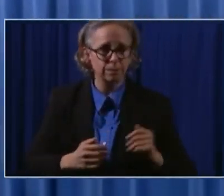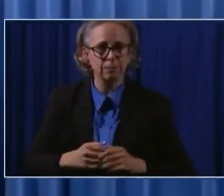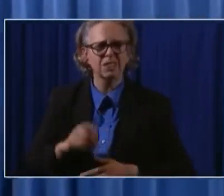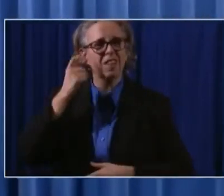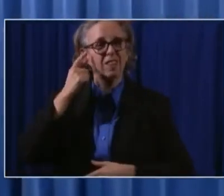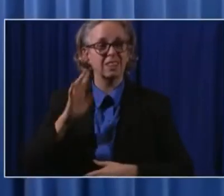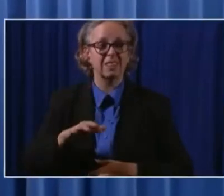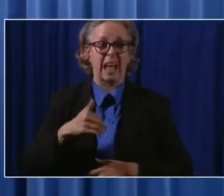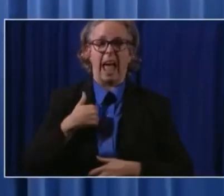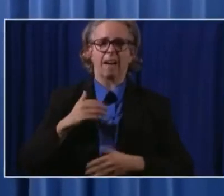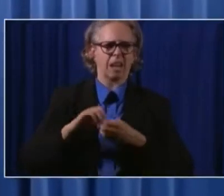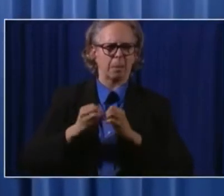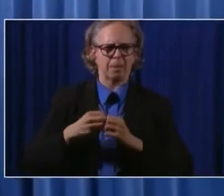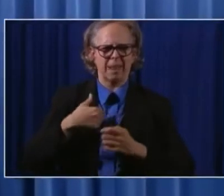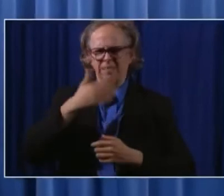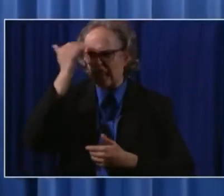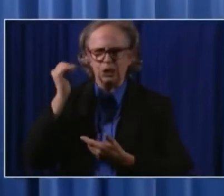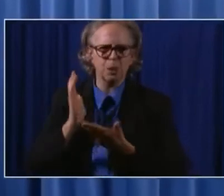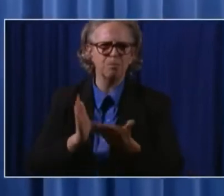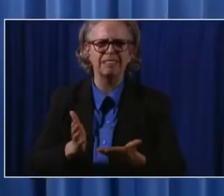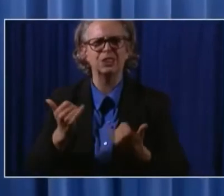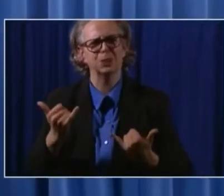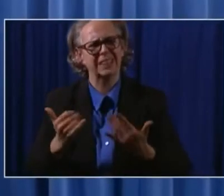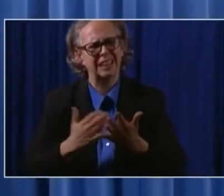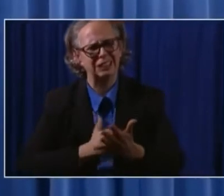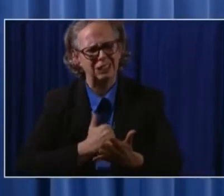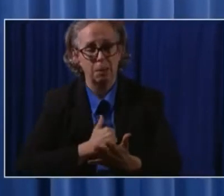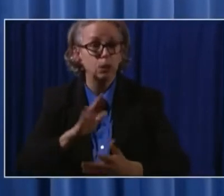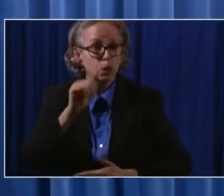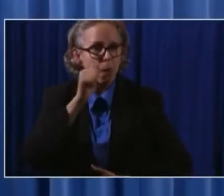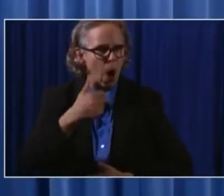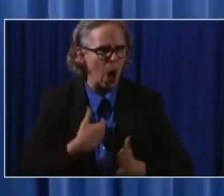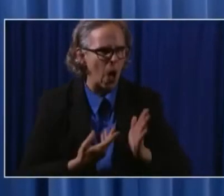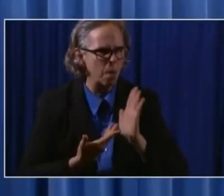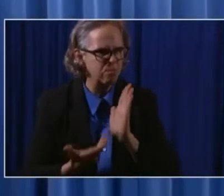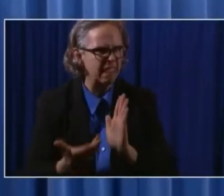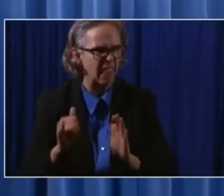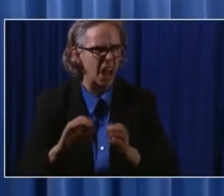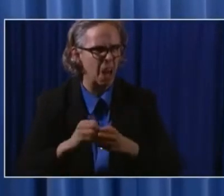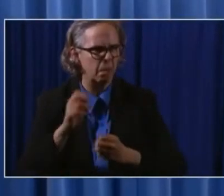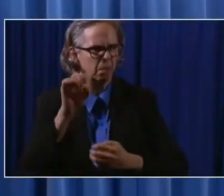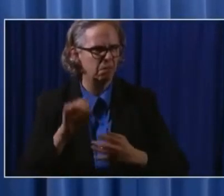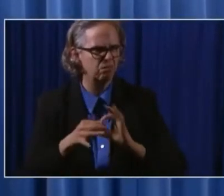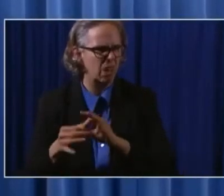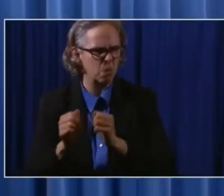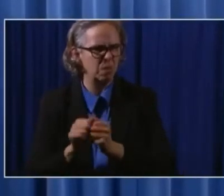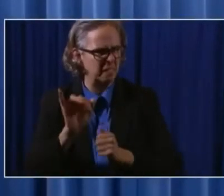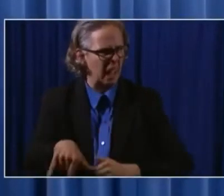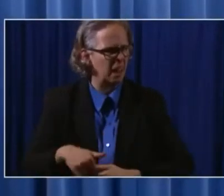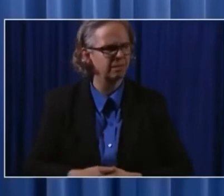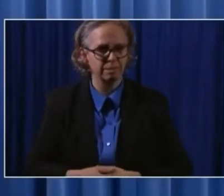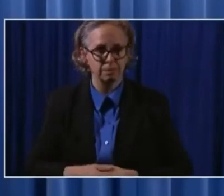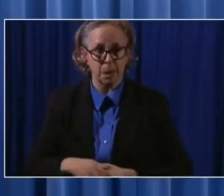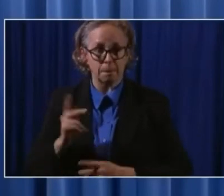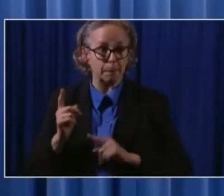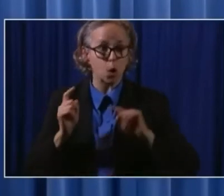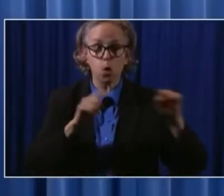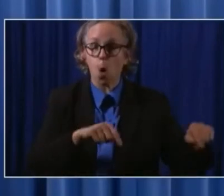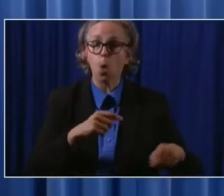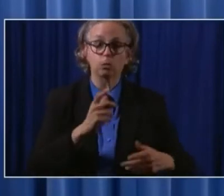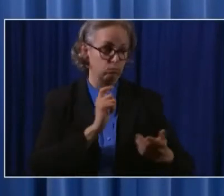tomorrow. We'll bring the number from what the Red Cross is reporting to us. And this is just Ohioans who are going in to give blood. They do the test,